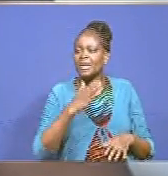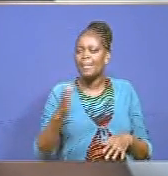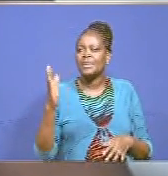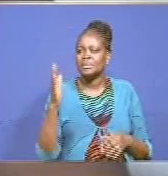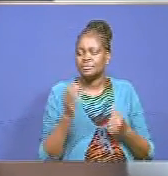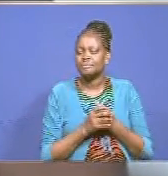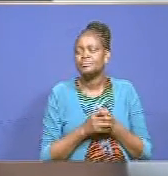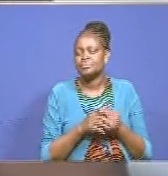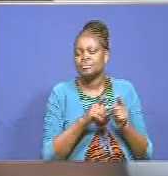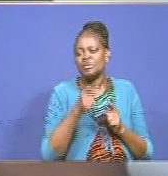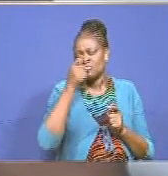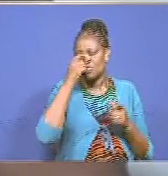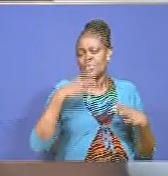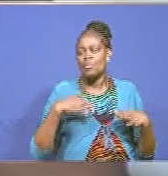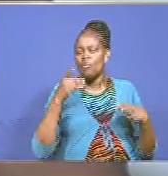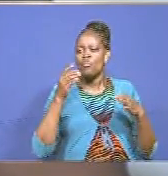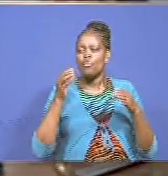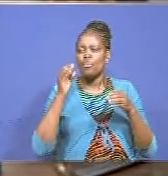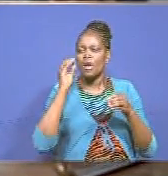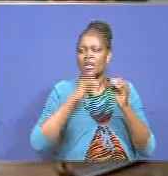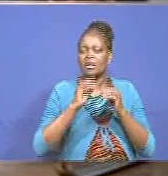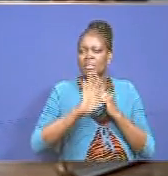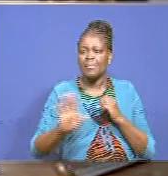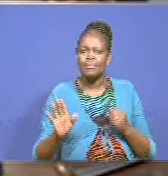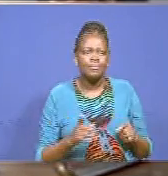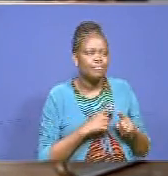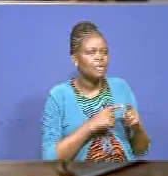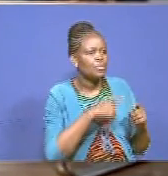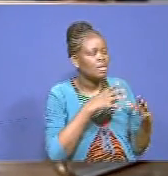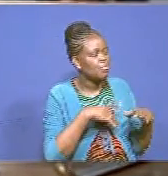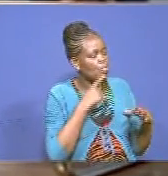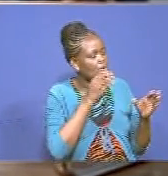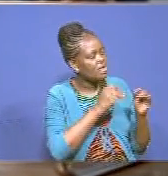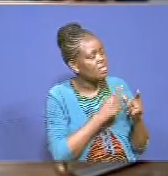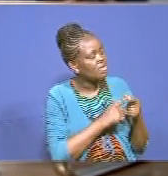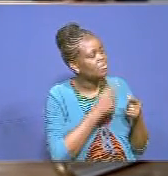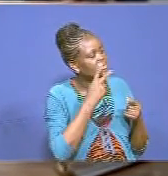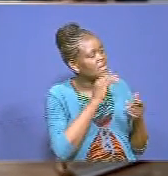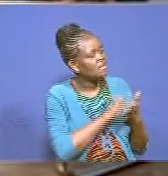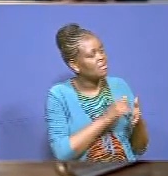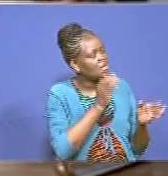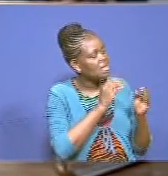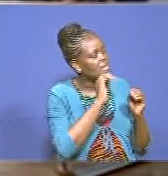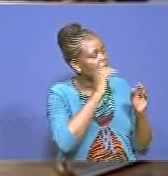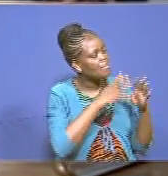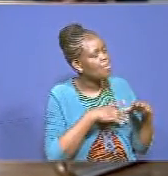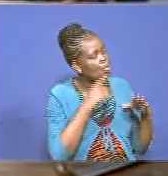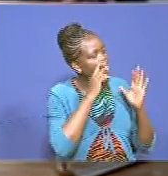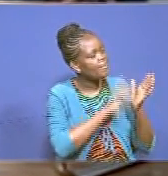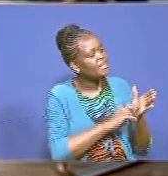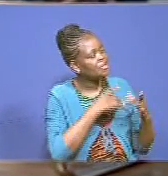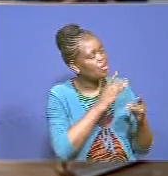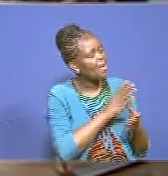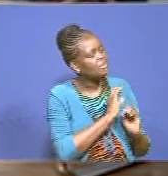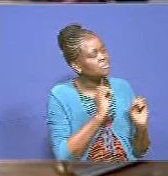of the electorates. Uh-huh. Mm. But we are the people who we elect, so are we then saying that the Kenyans are not electing people who represent their interests